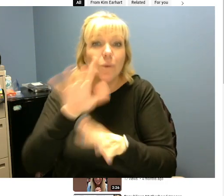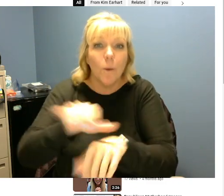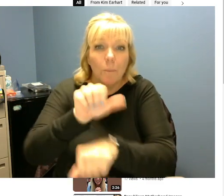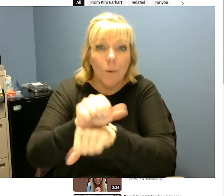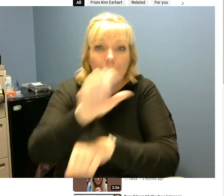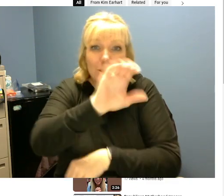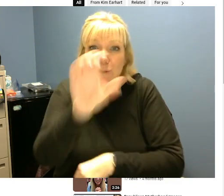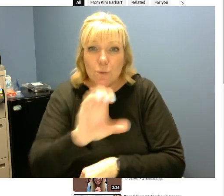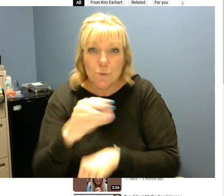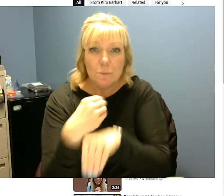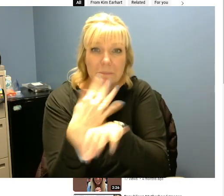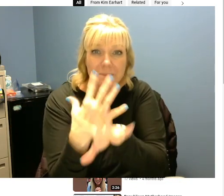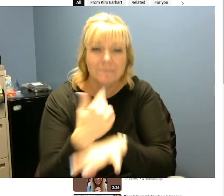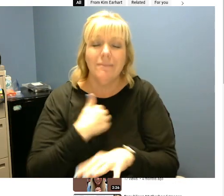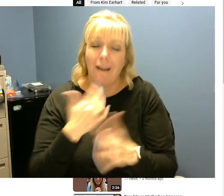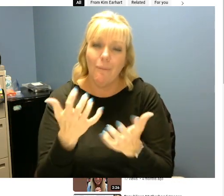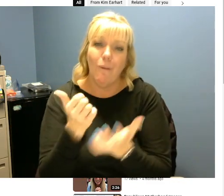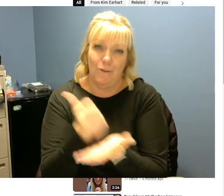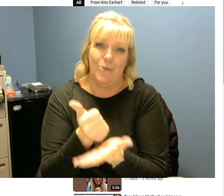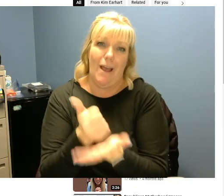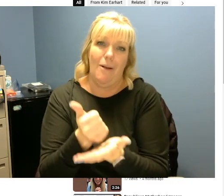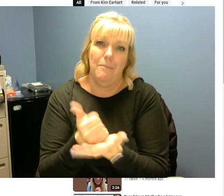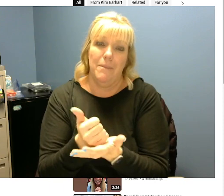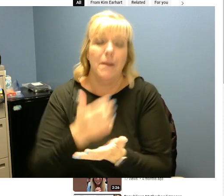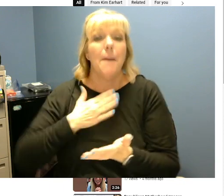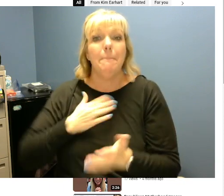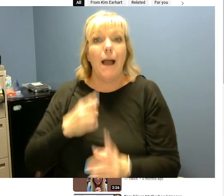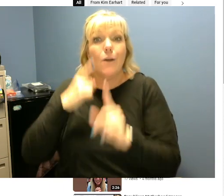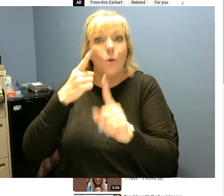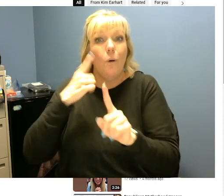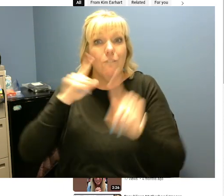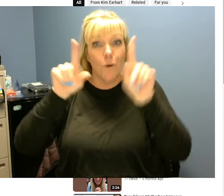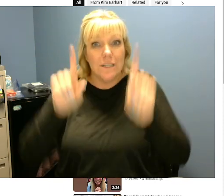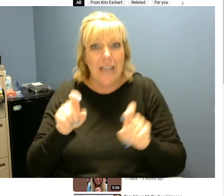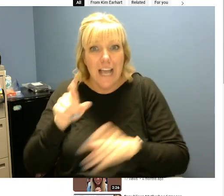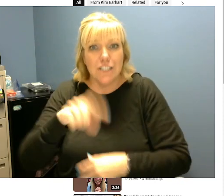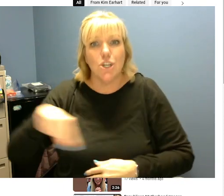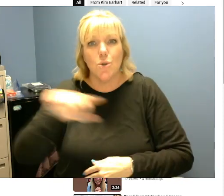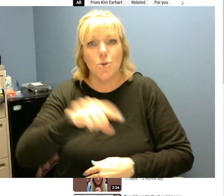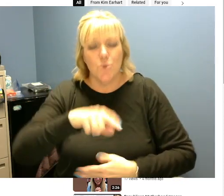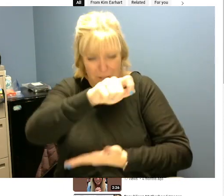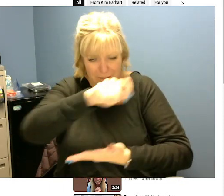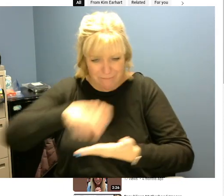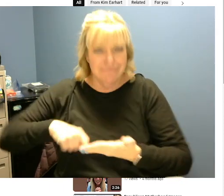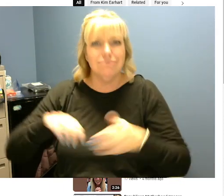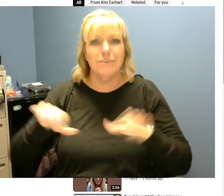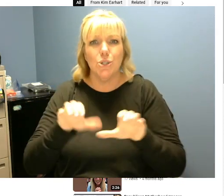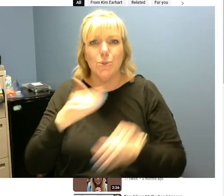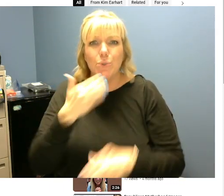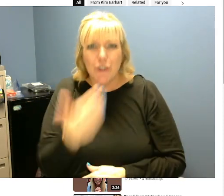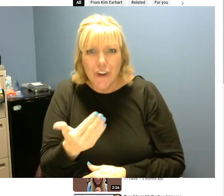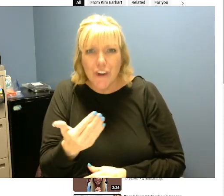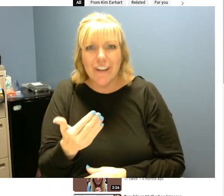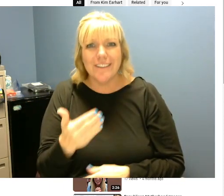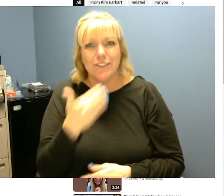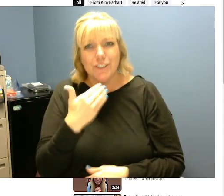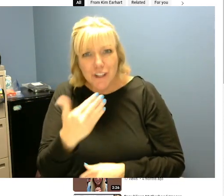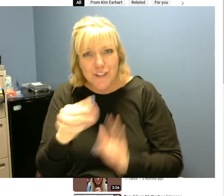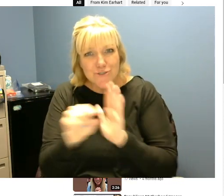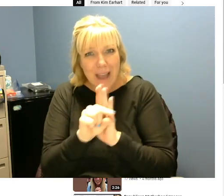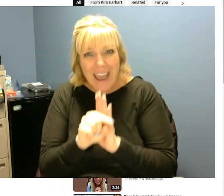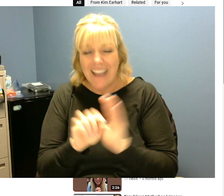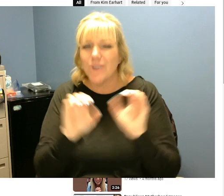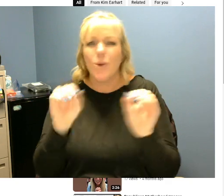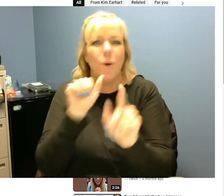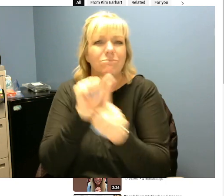really want to help. My goal for these exams is for you to do well, right? I don't mean for there to be any tricks. That's why you've got a whole